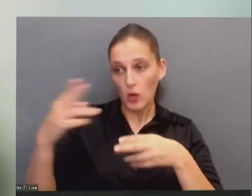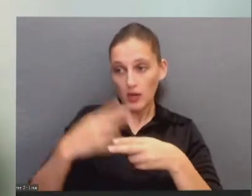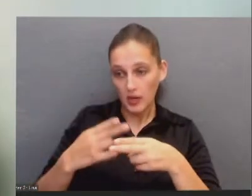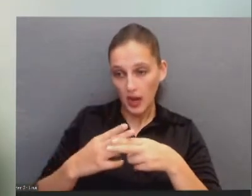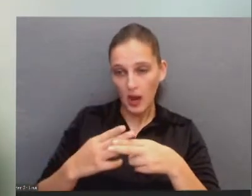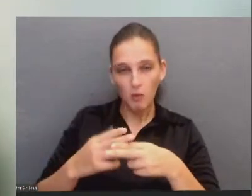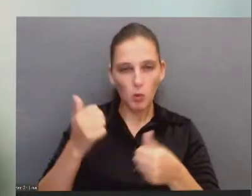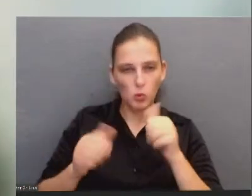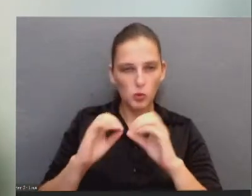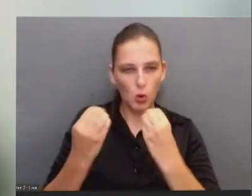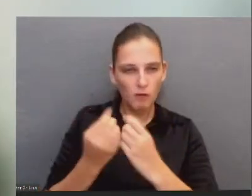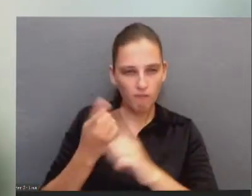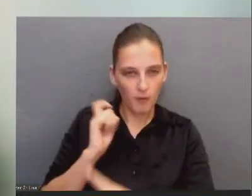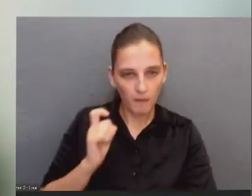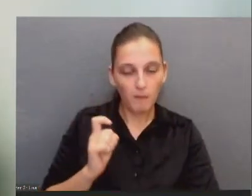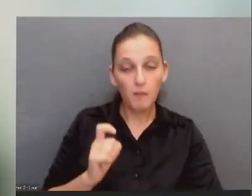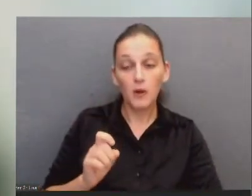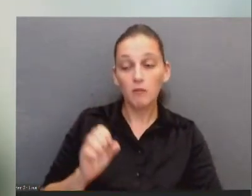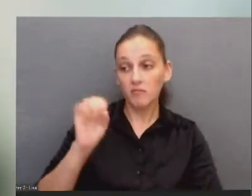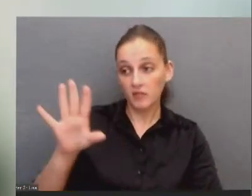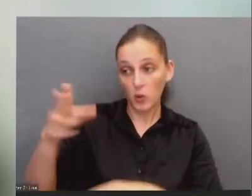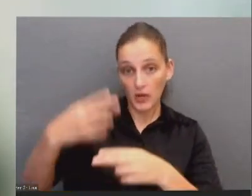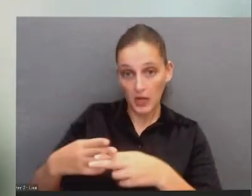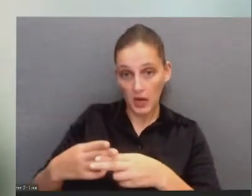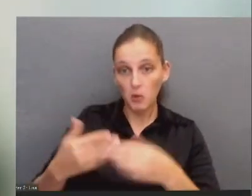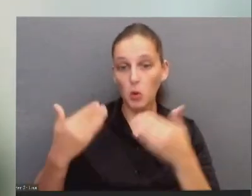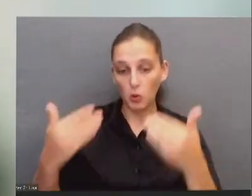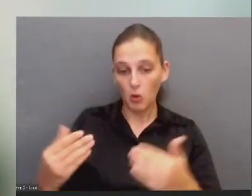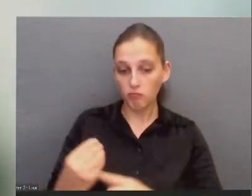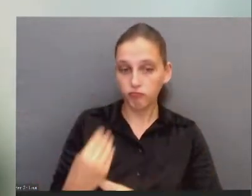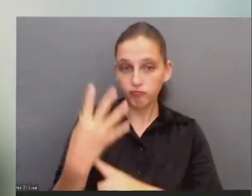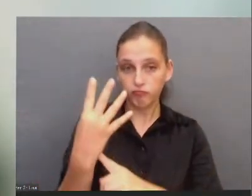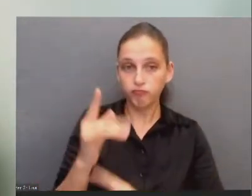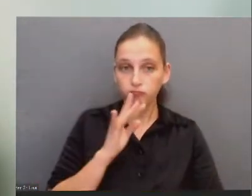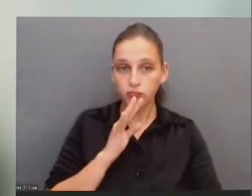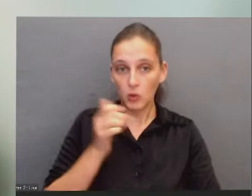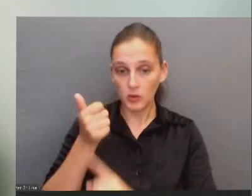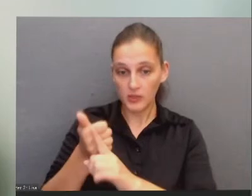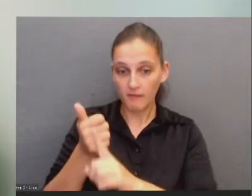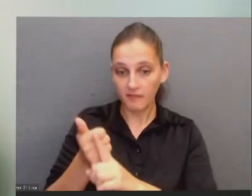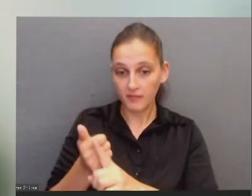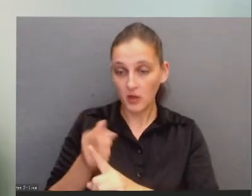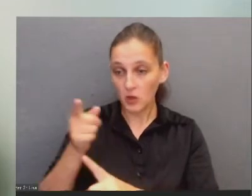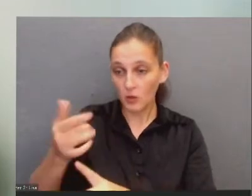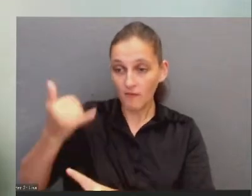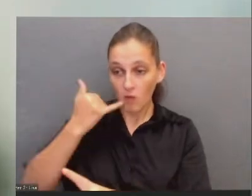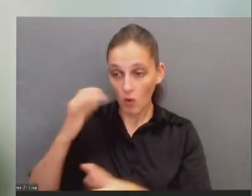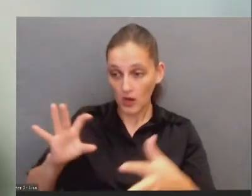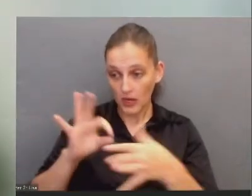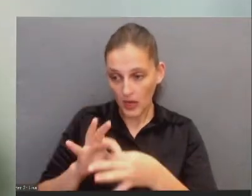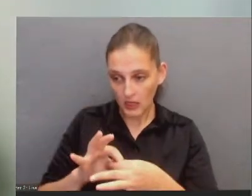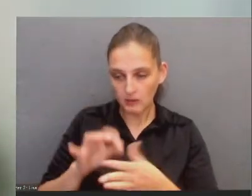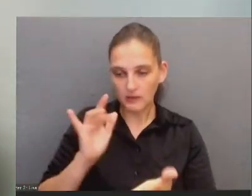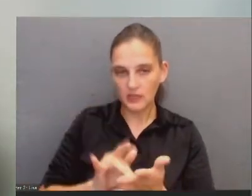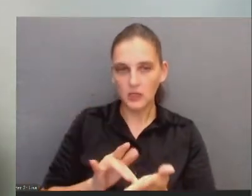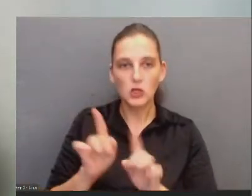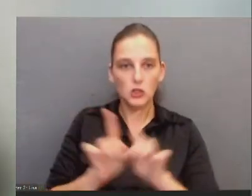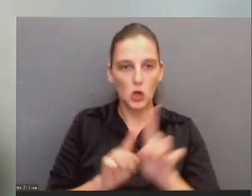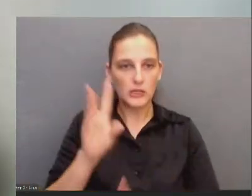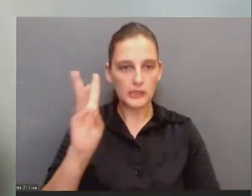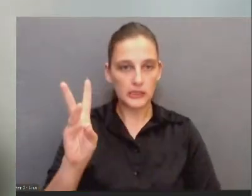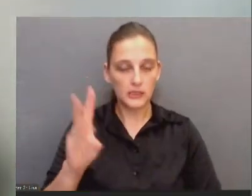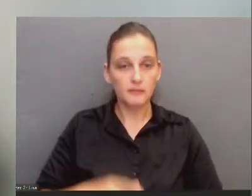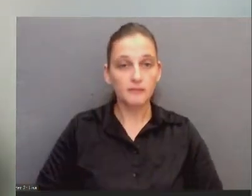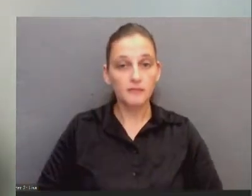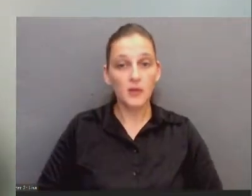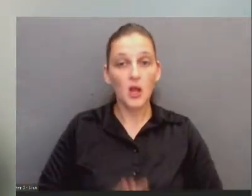When you are called, you can go ahead and unmute yourself. If you are on the phone, press *6 to unmute. Please keep your remarks